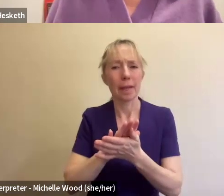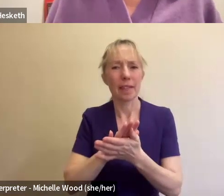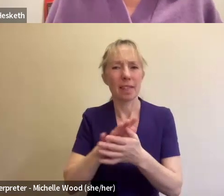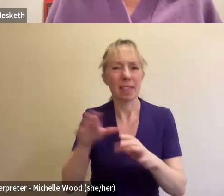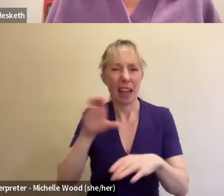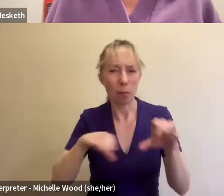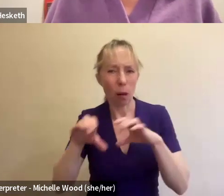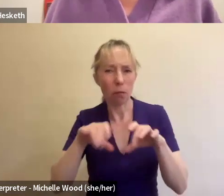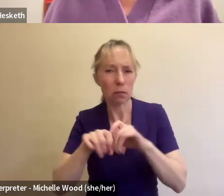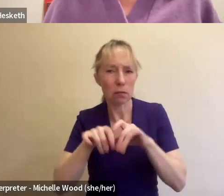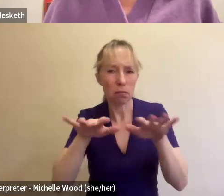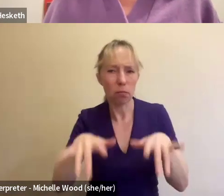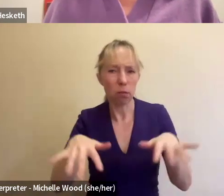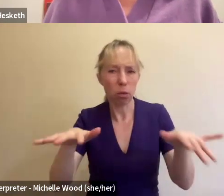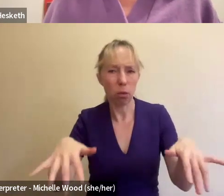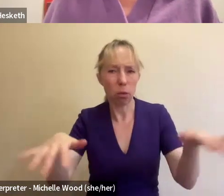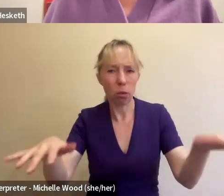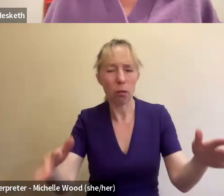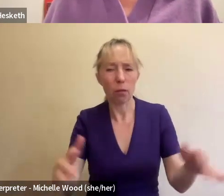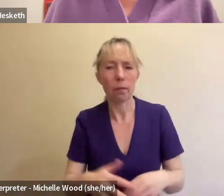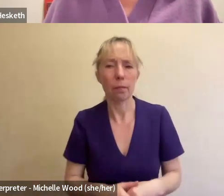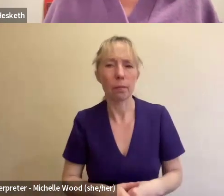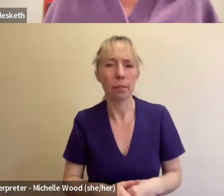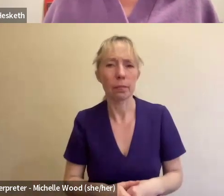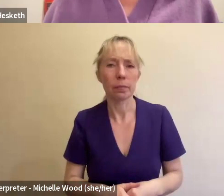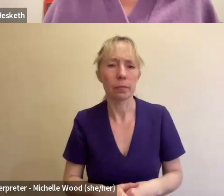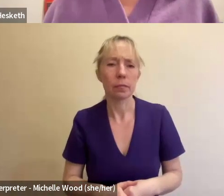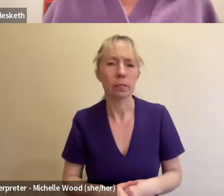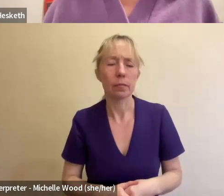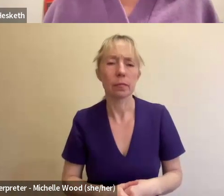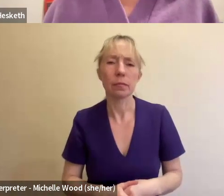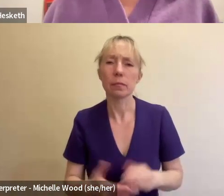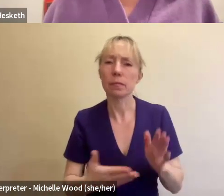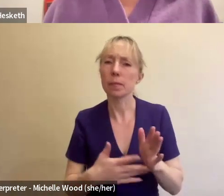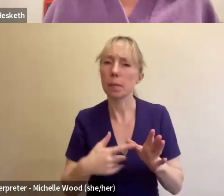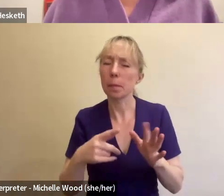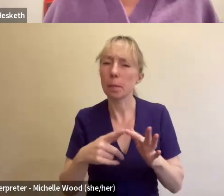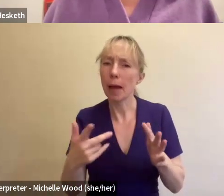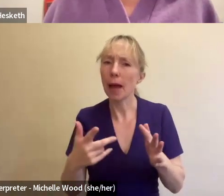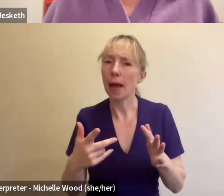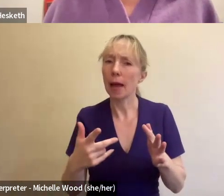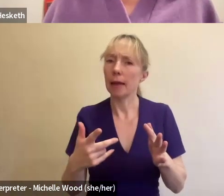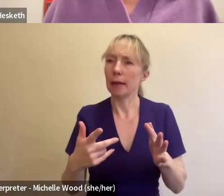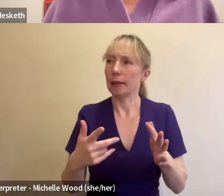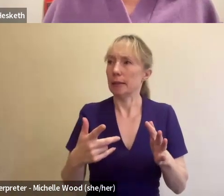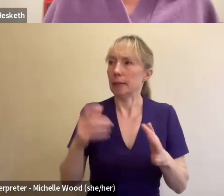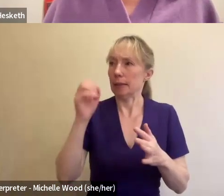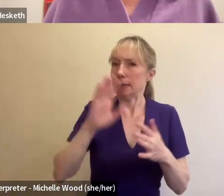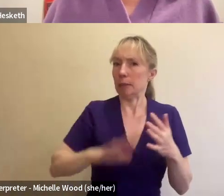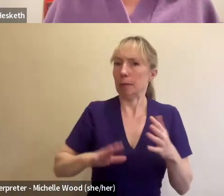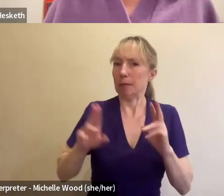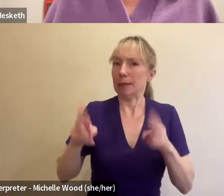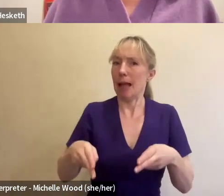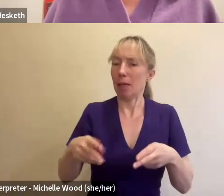stuff. And yeah, and so there was May experienced that when she was a young girl, I think,